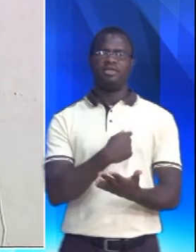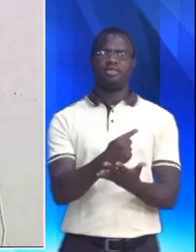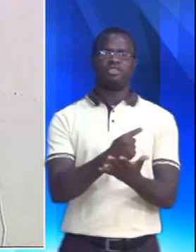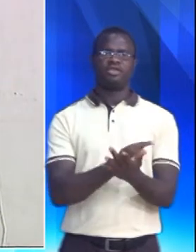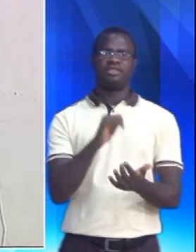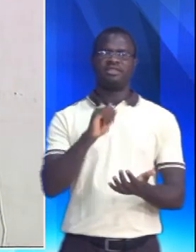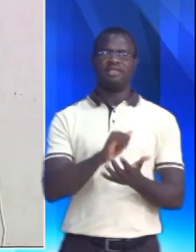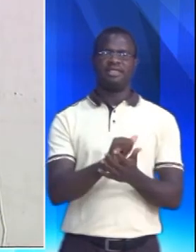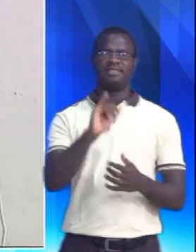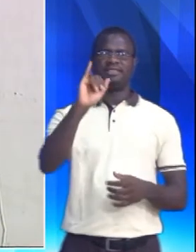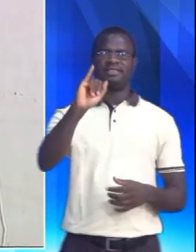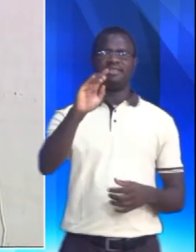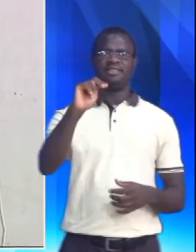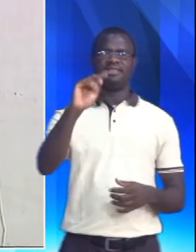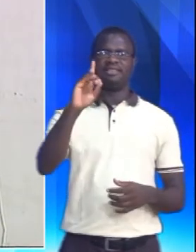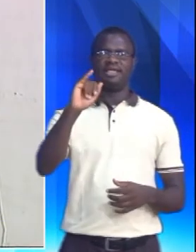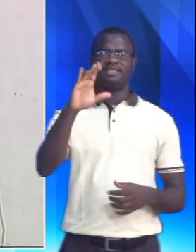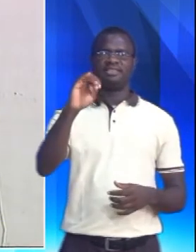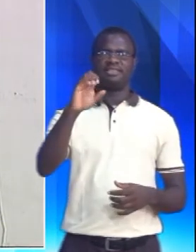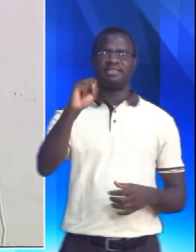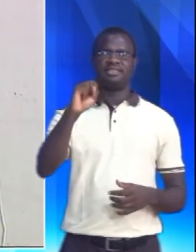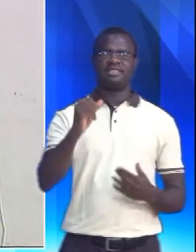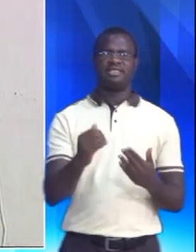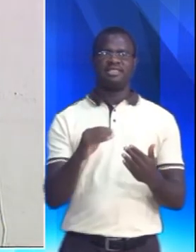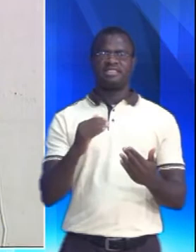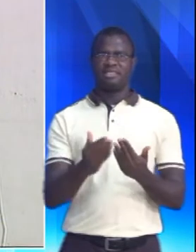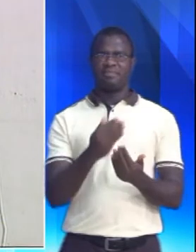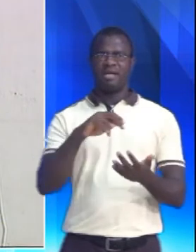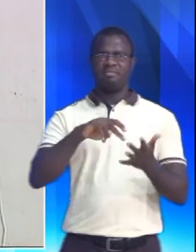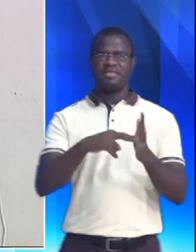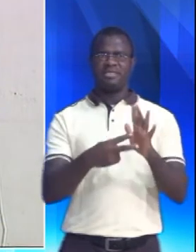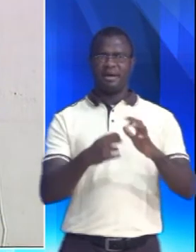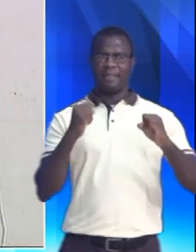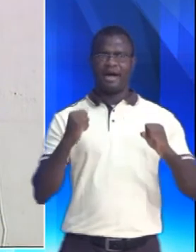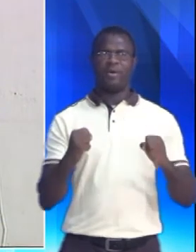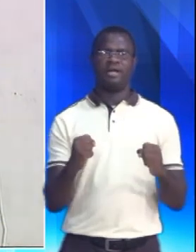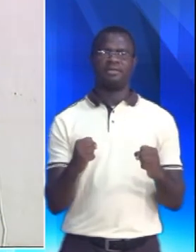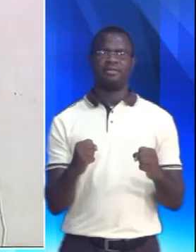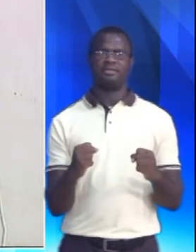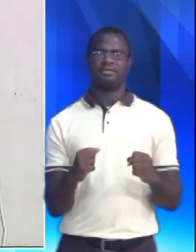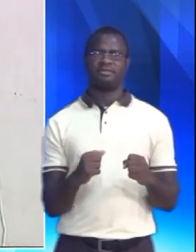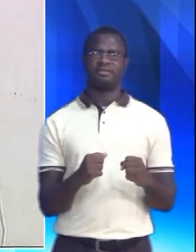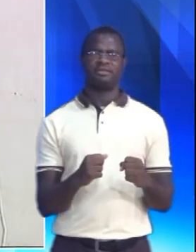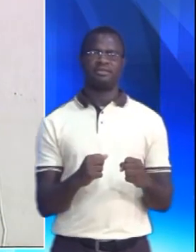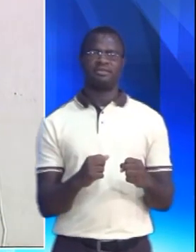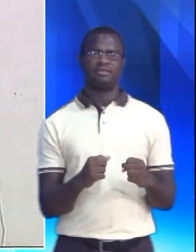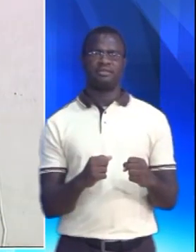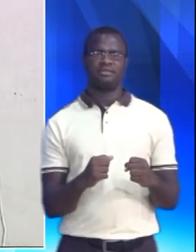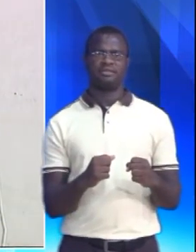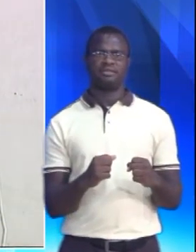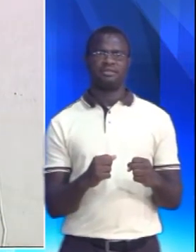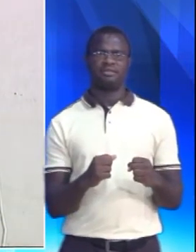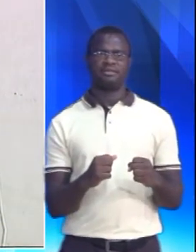indices simply means exponents or powers. And this came into